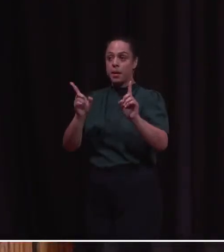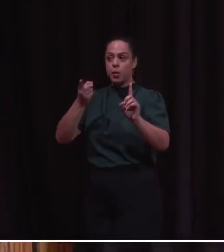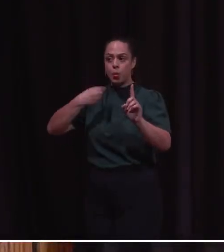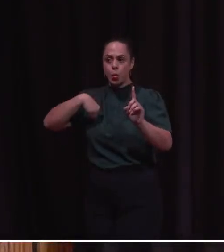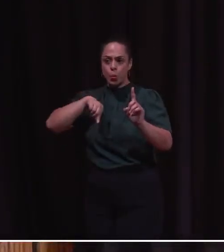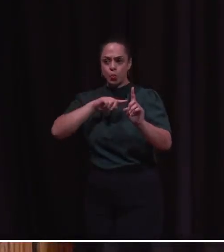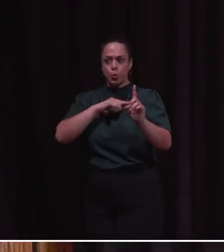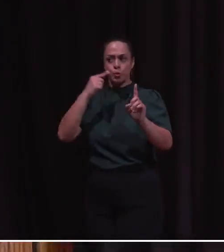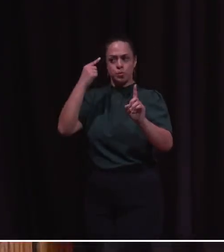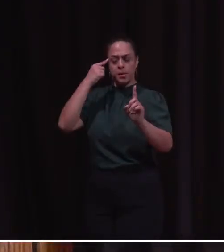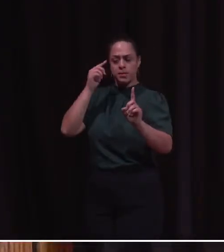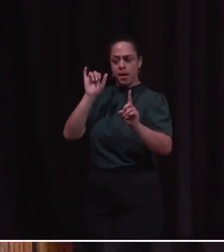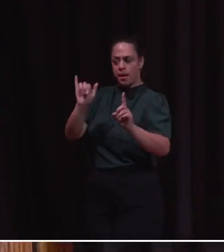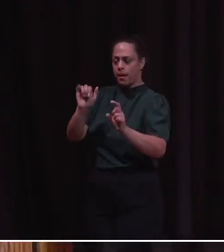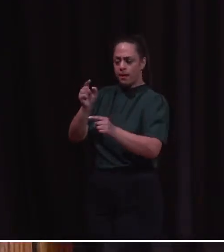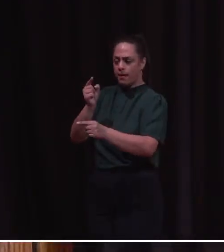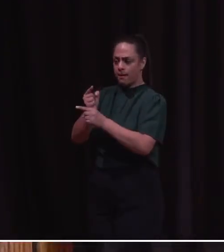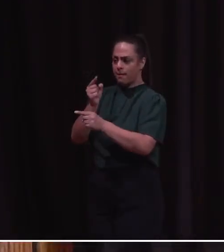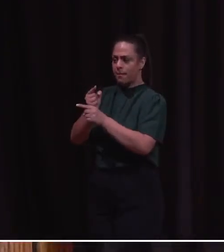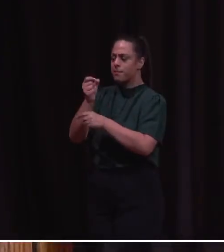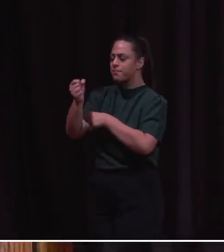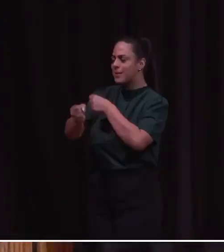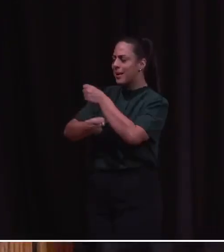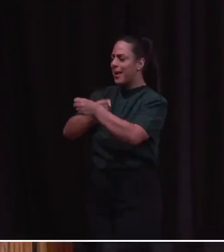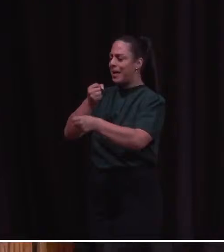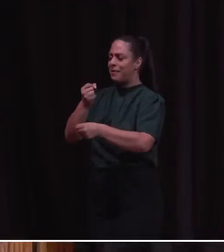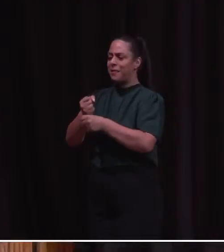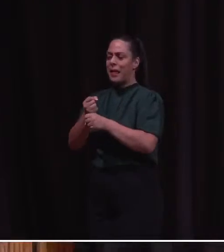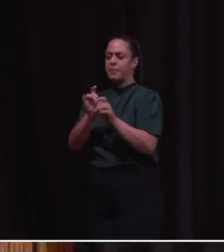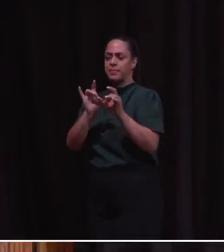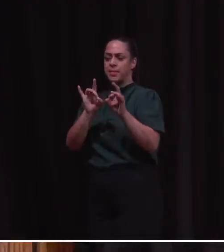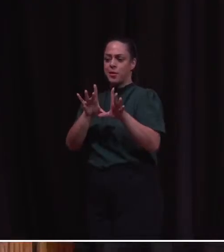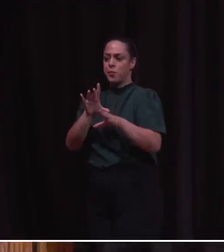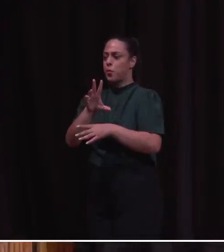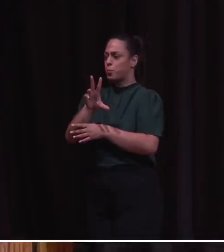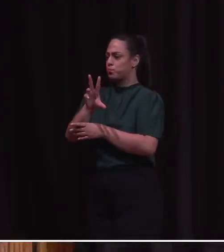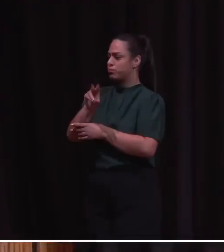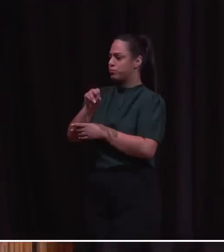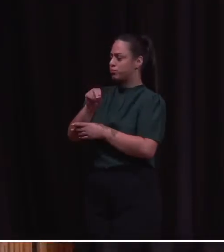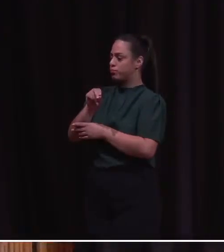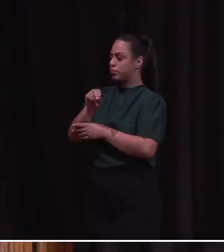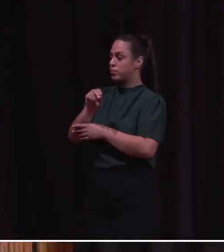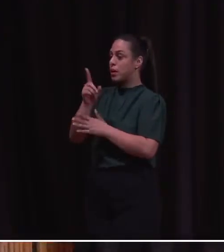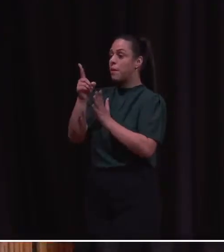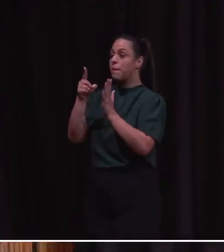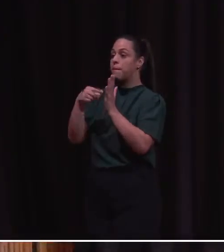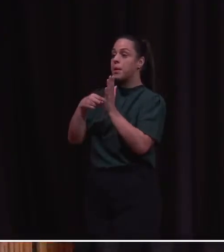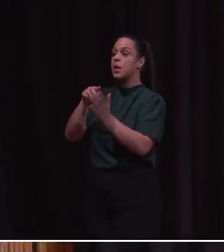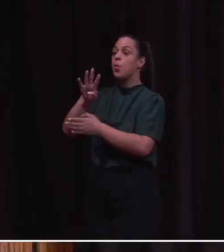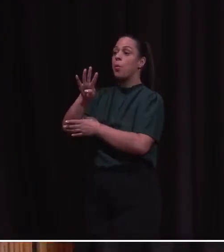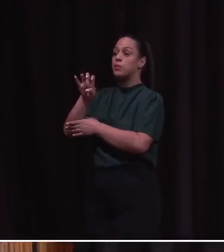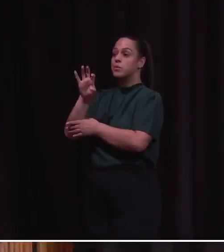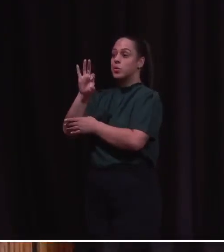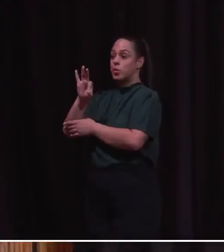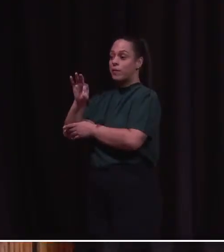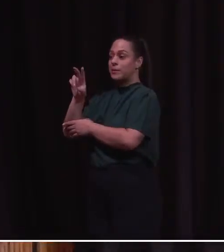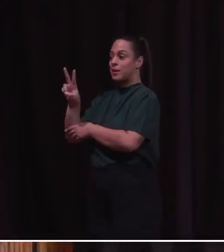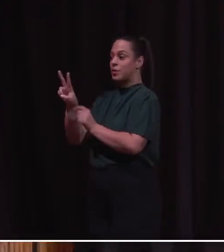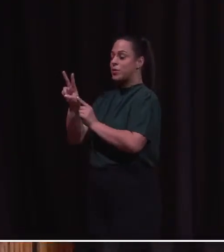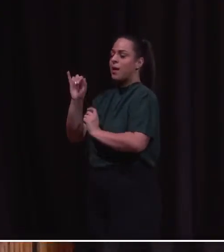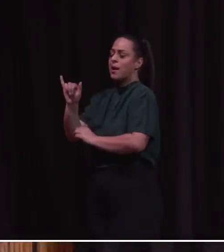Age of Terror that was inaugurated in 1492, that is a lie. We continue to live this